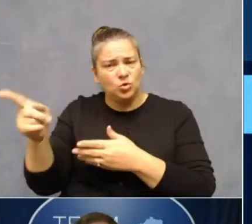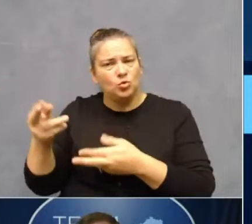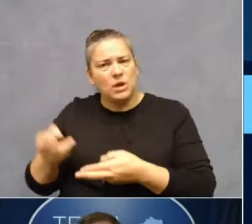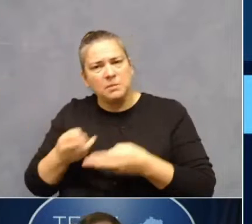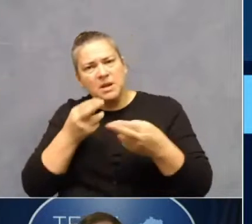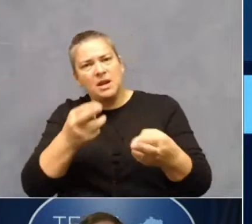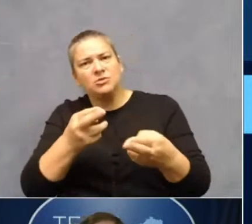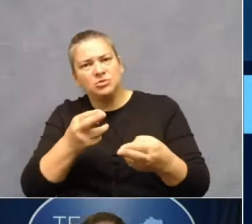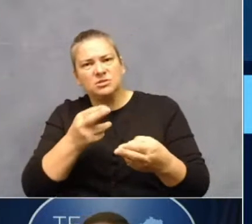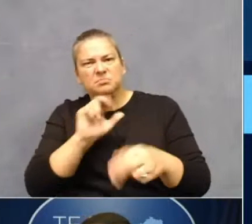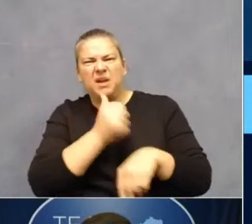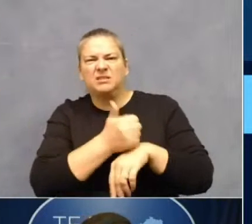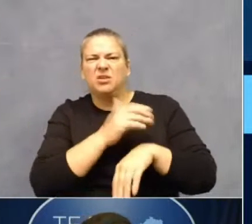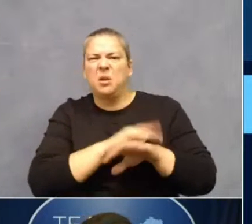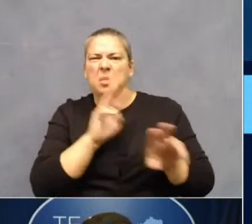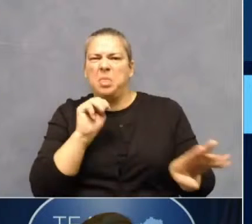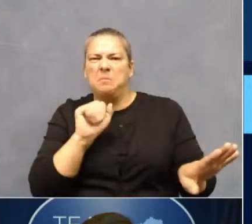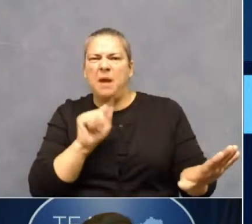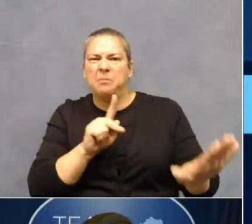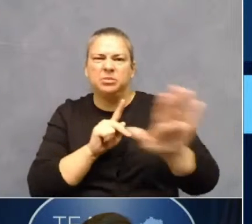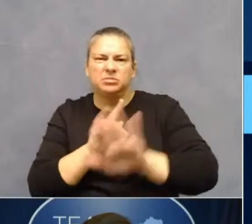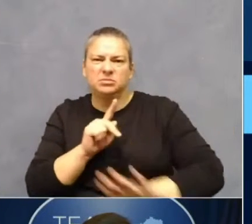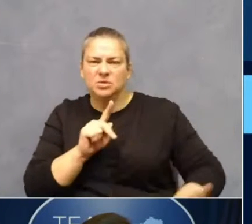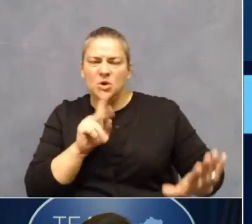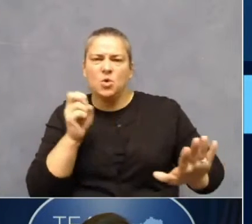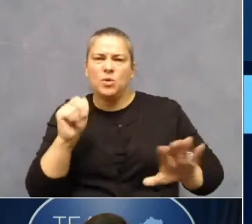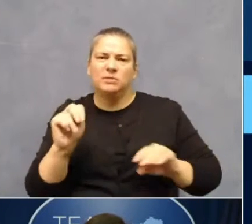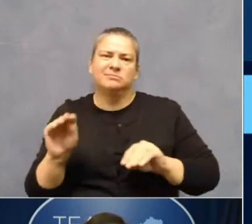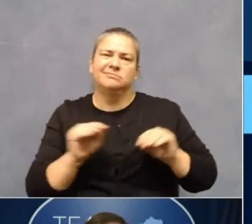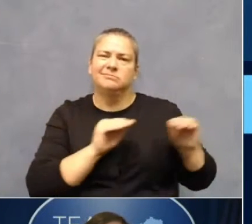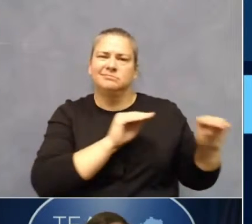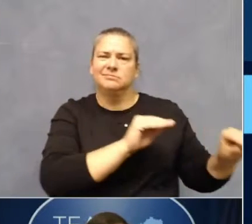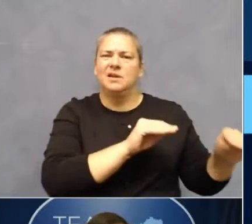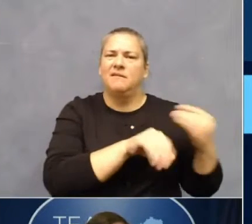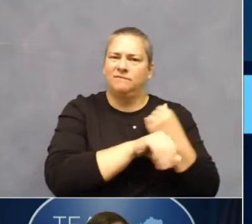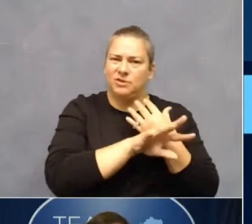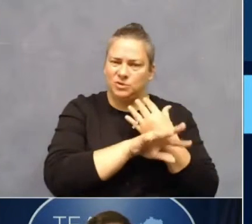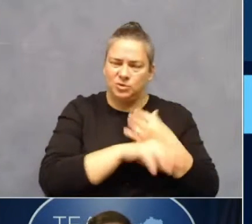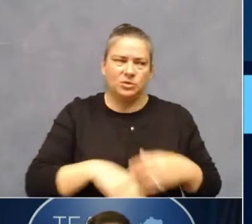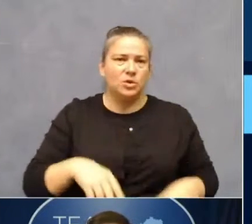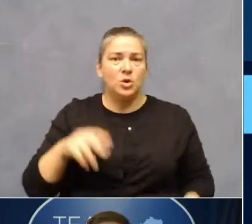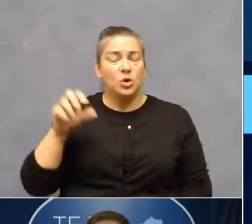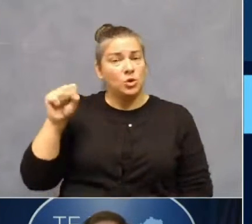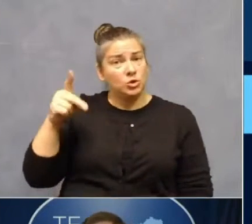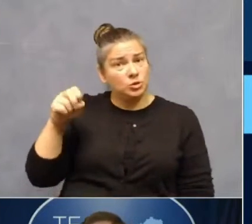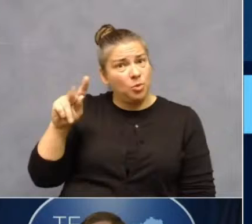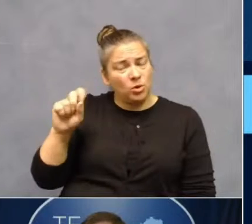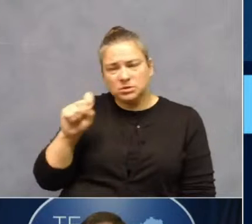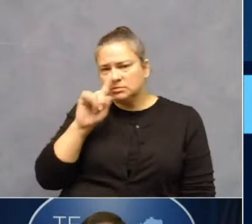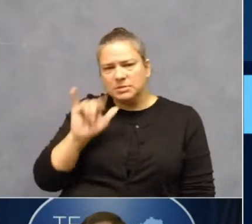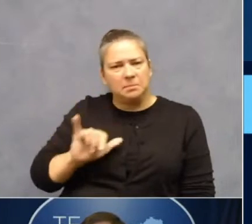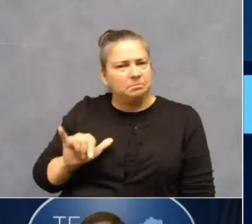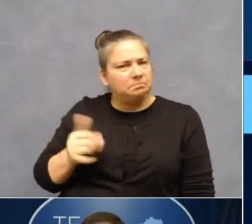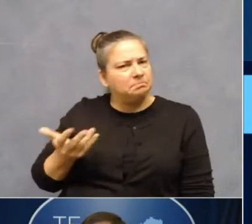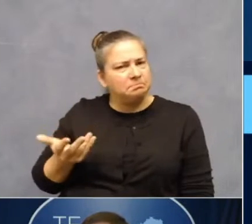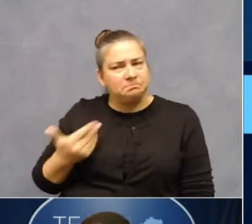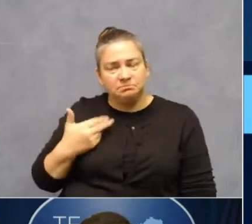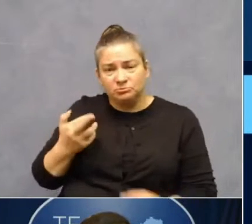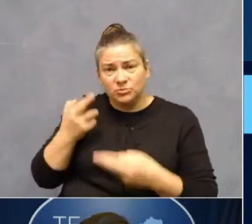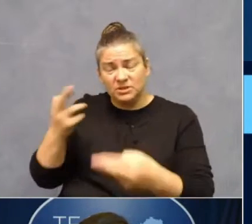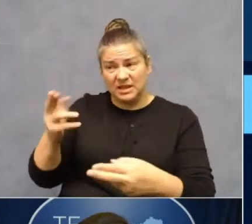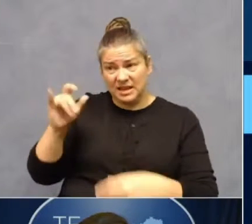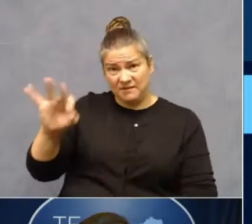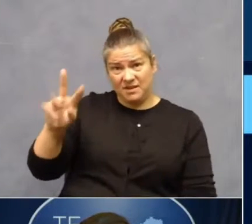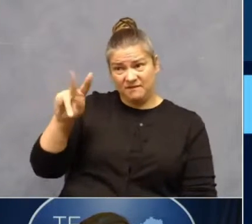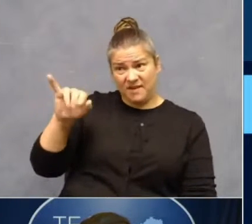map about when they should move to virtual learning. Sports, same recommendations out there about when the virus gets so big,